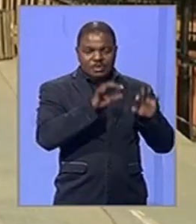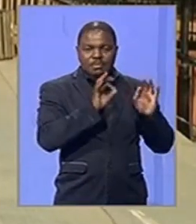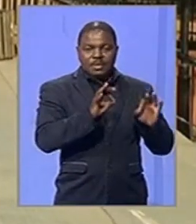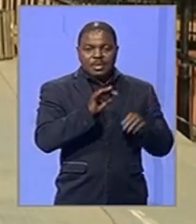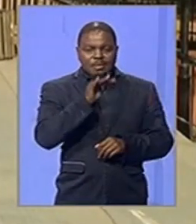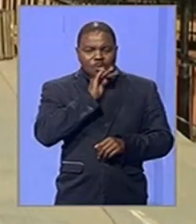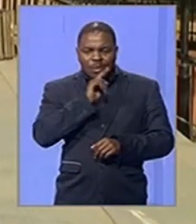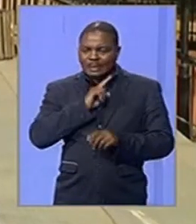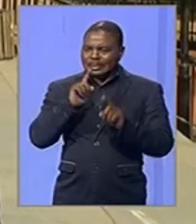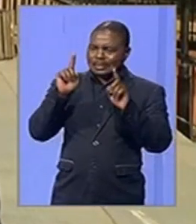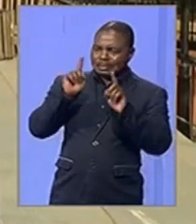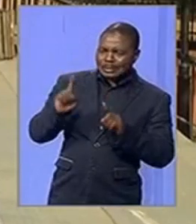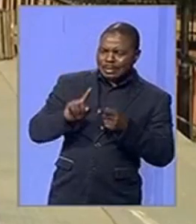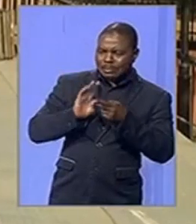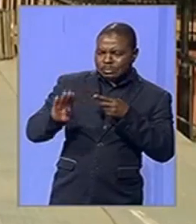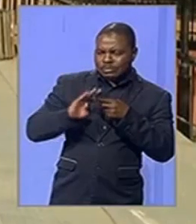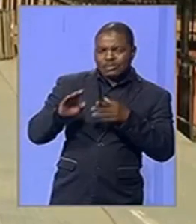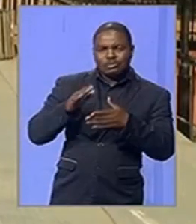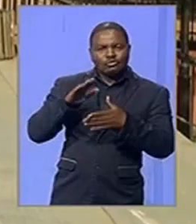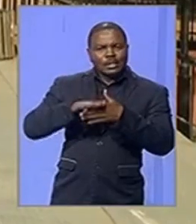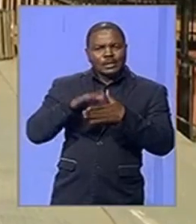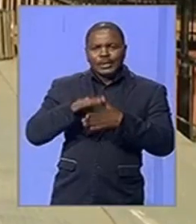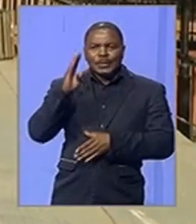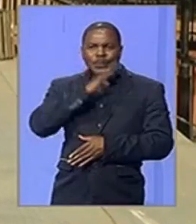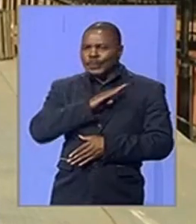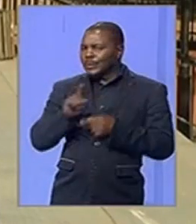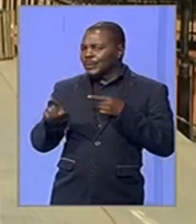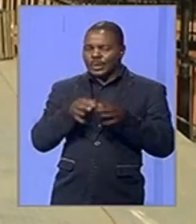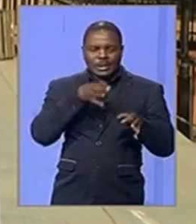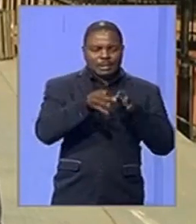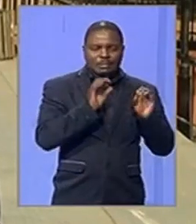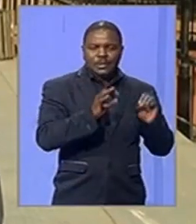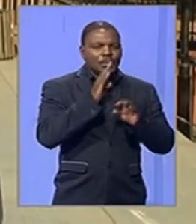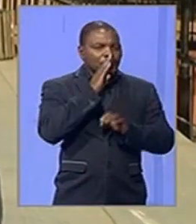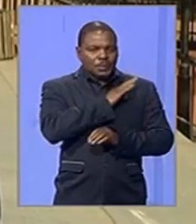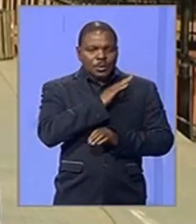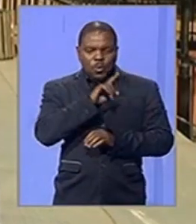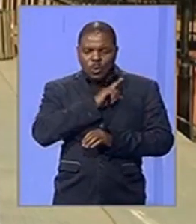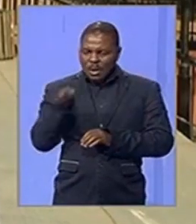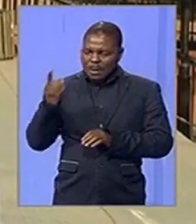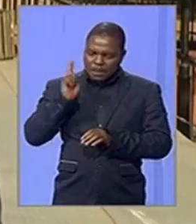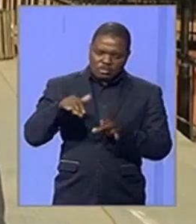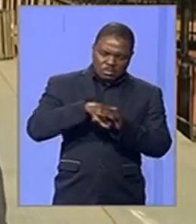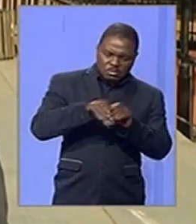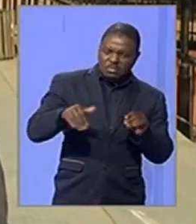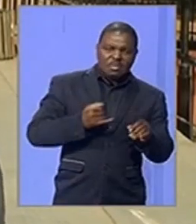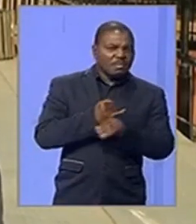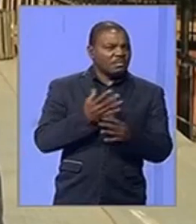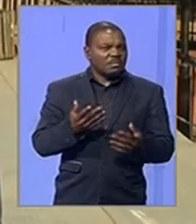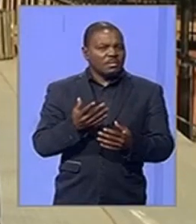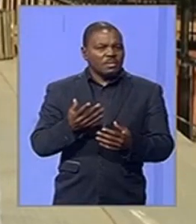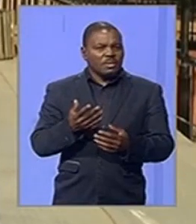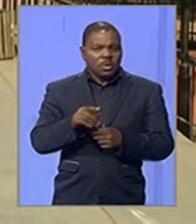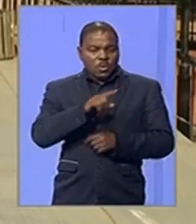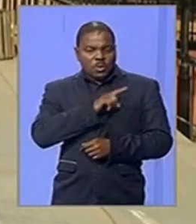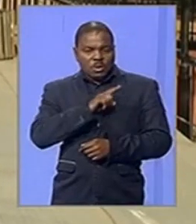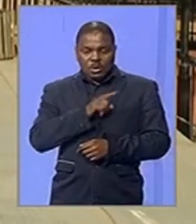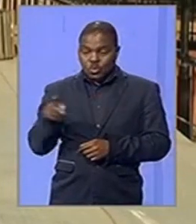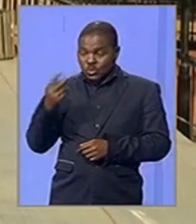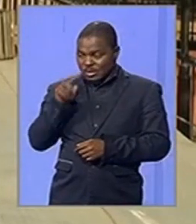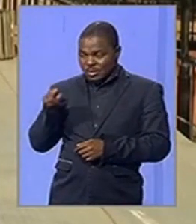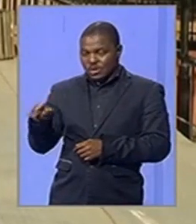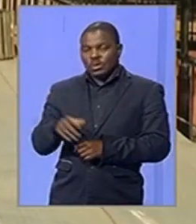mabaka a ikgethileng e leng hore molatofatswa o fanne ka ona ka pela lekgotla hore hobaneng a tshwantse a fuwe beili. Boholo ebile ha o sheba hore o na